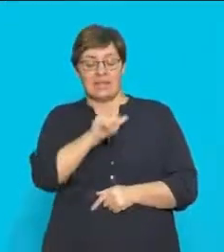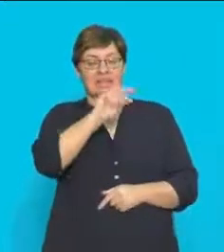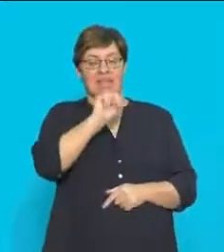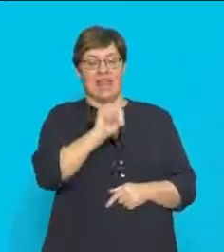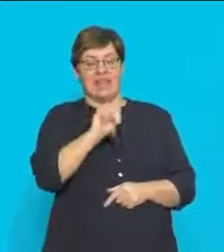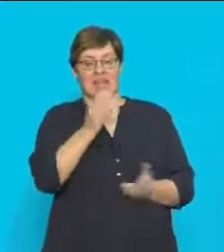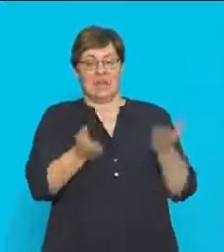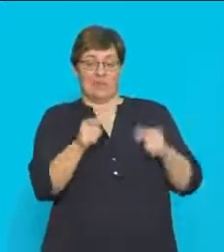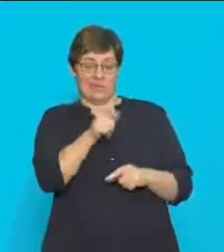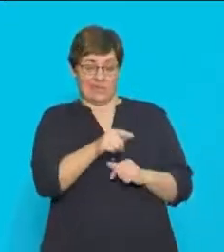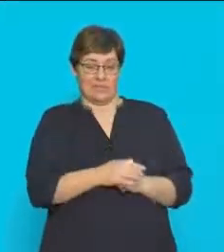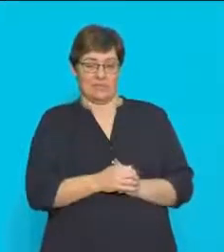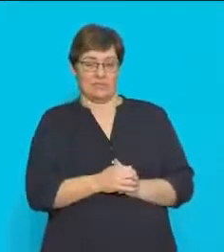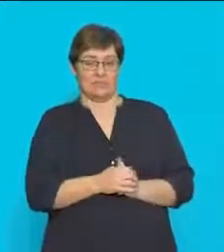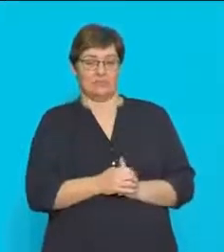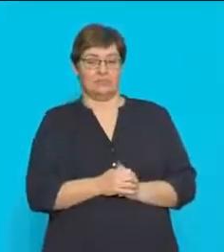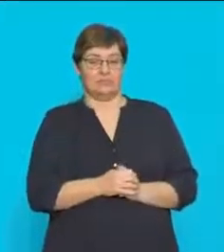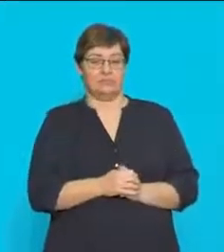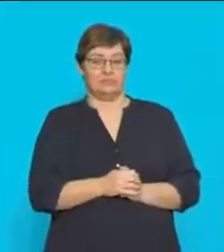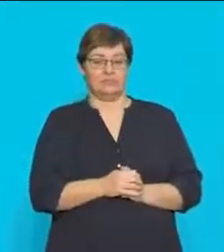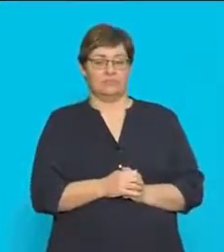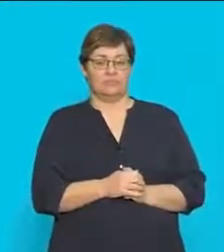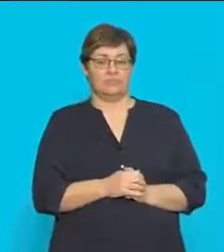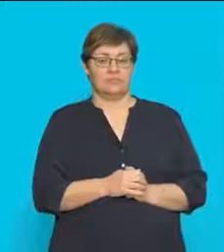equation here.